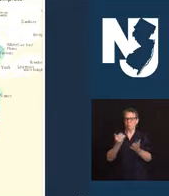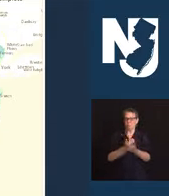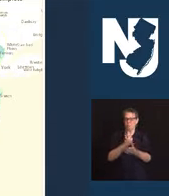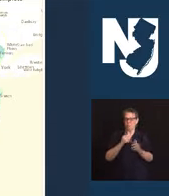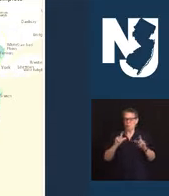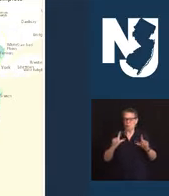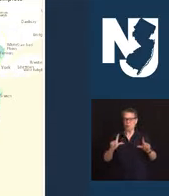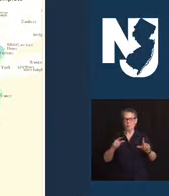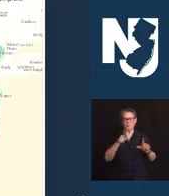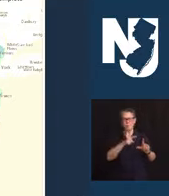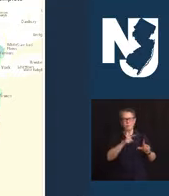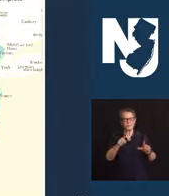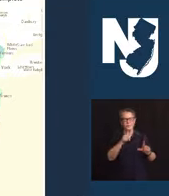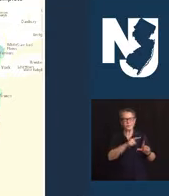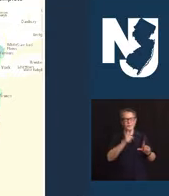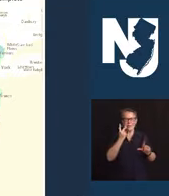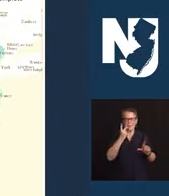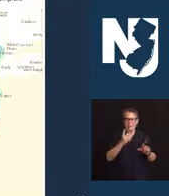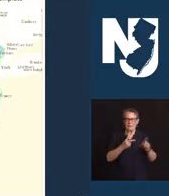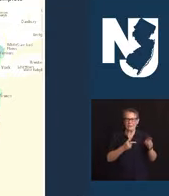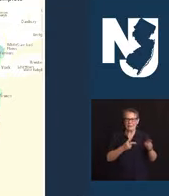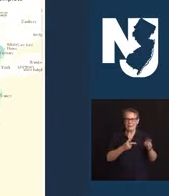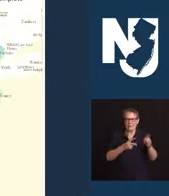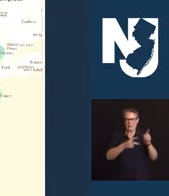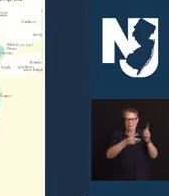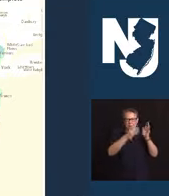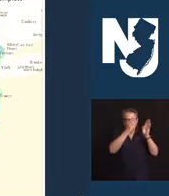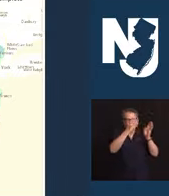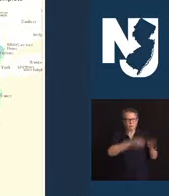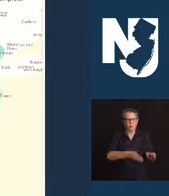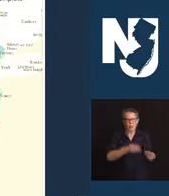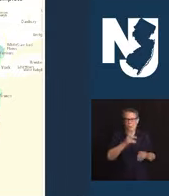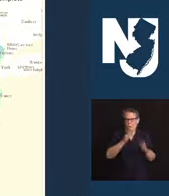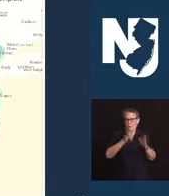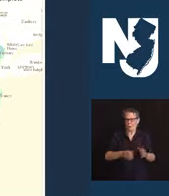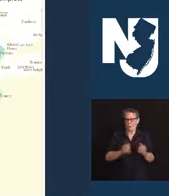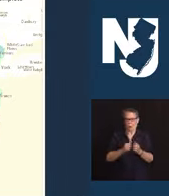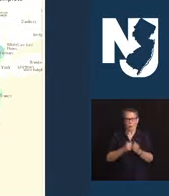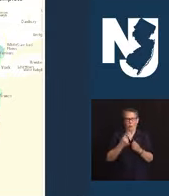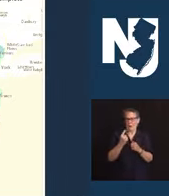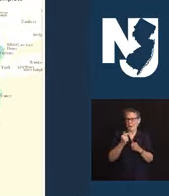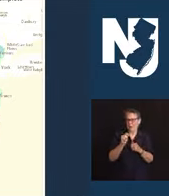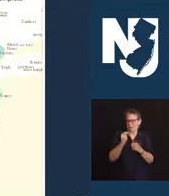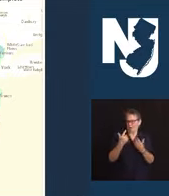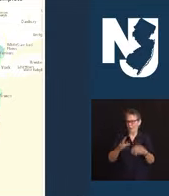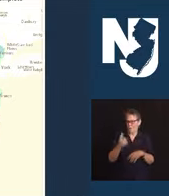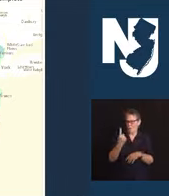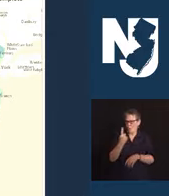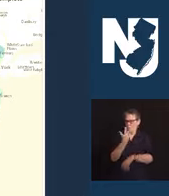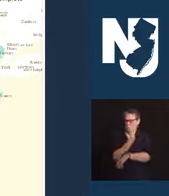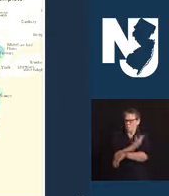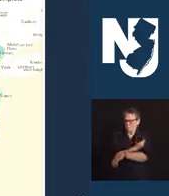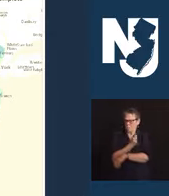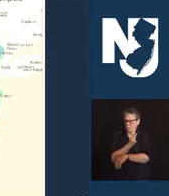them? We are launching a new dashboard and apparently some more eye charts on our